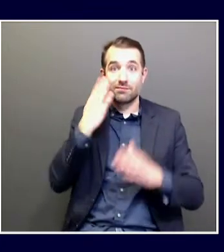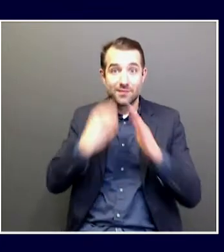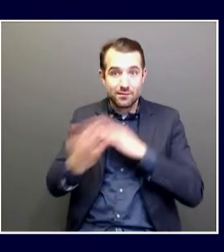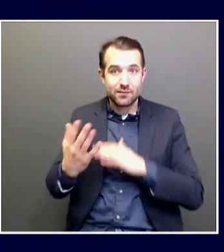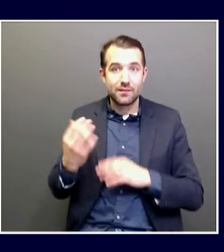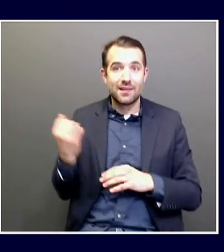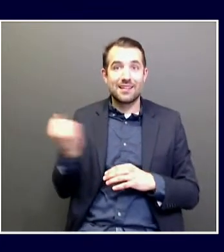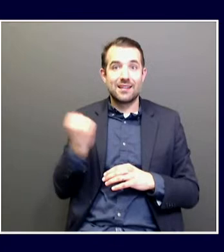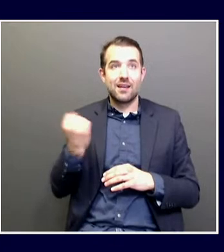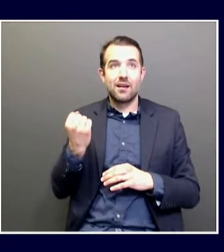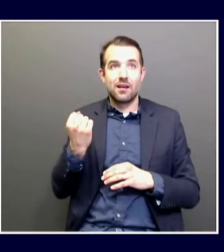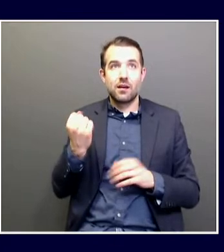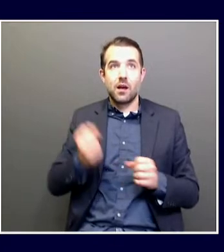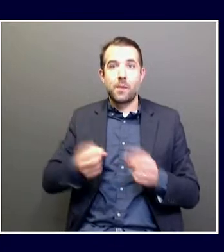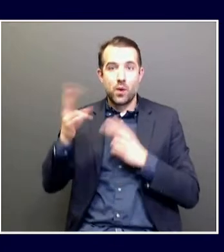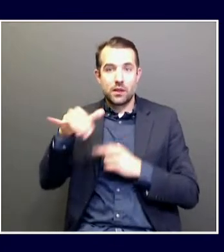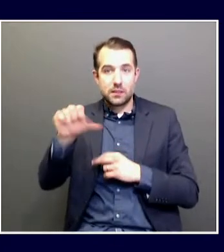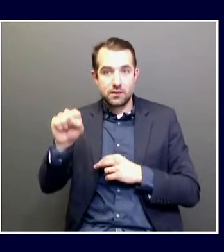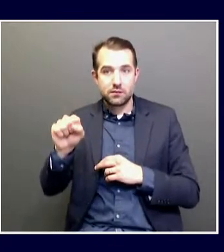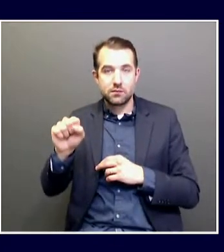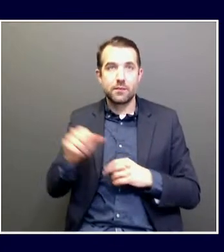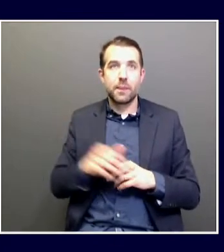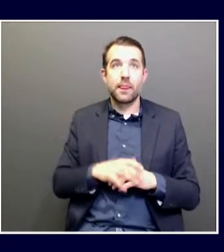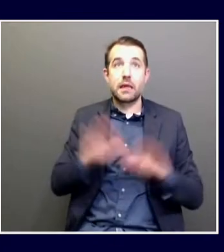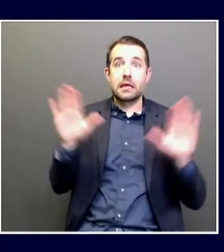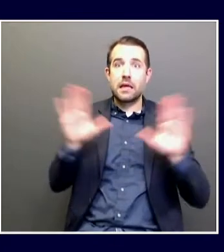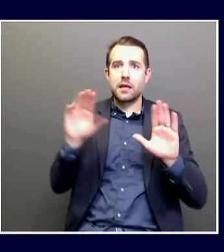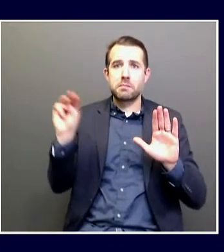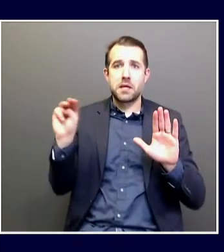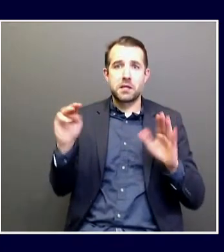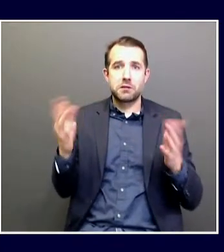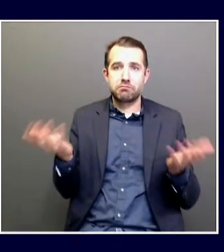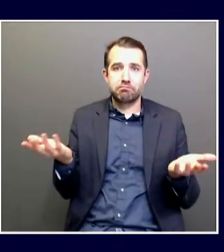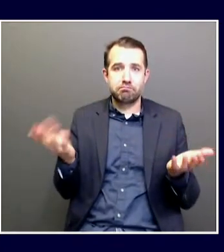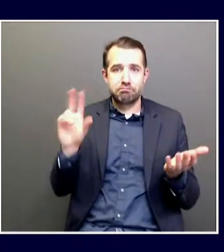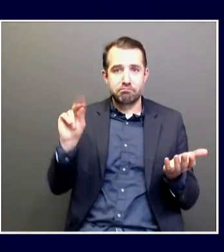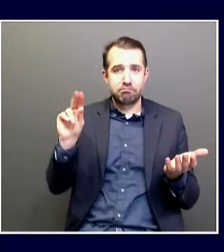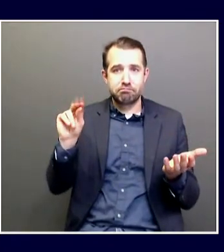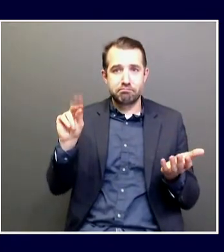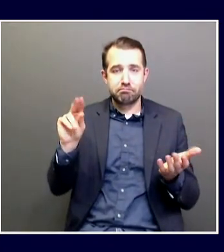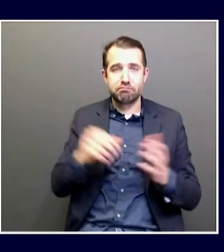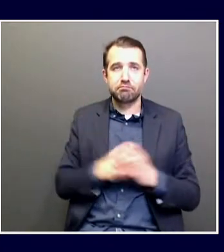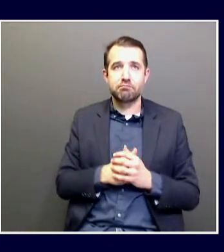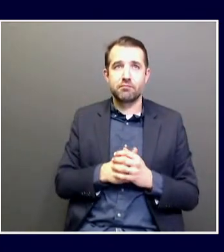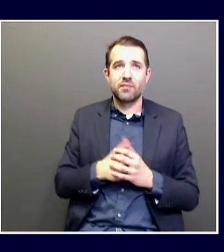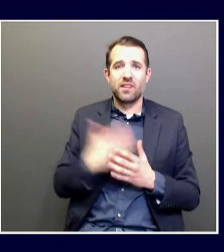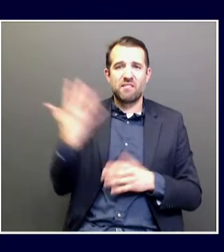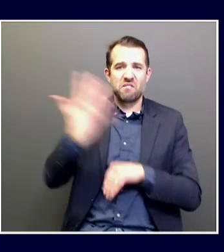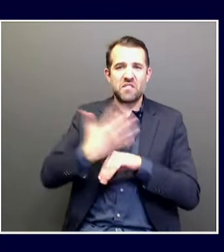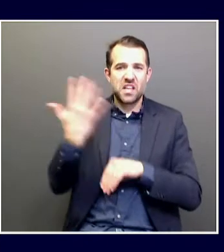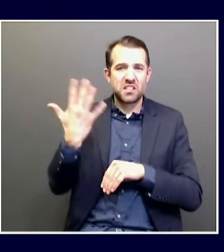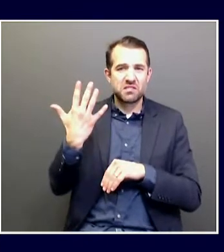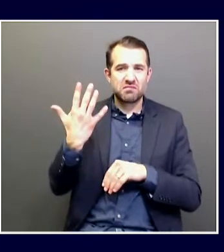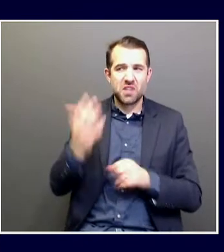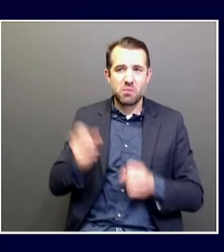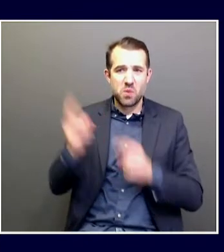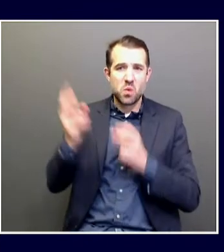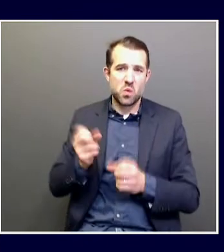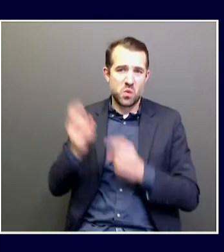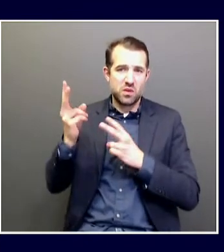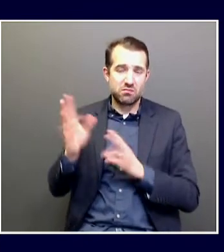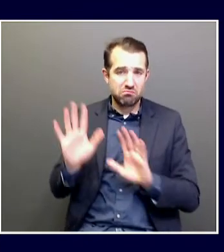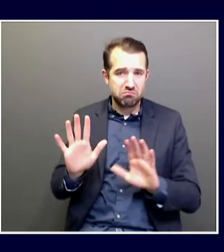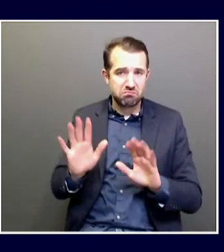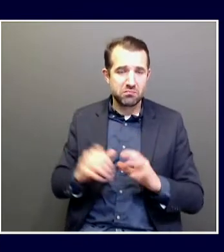on Sunday. And the other evolving notion amongst many epidemiologists is that the data that are really